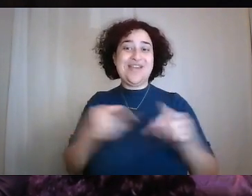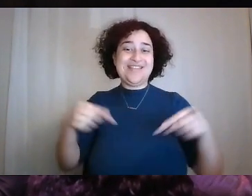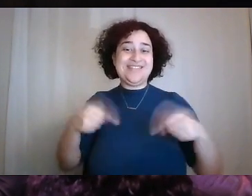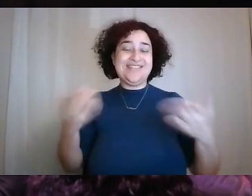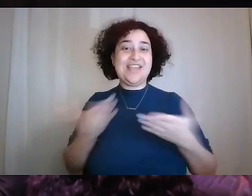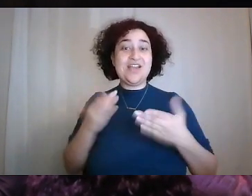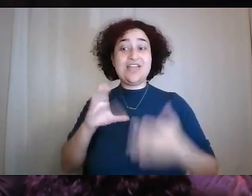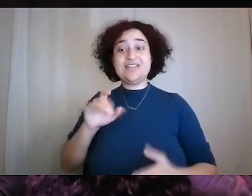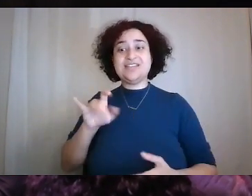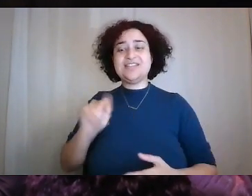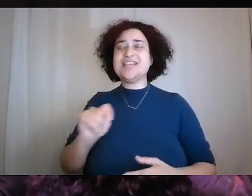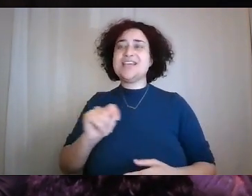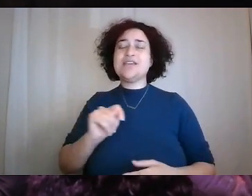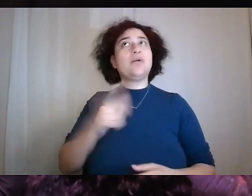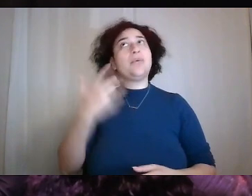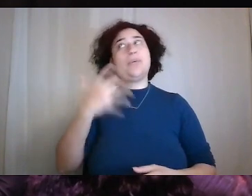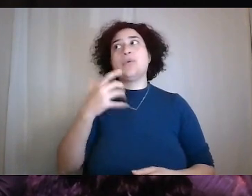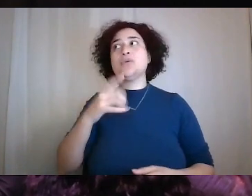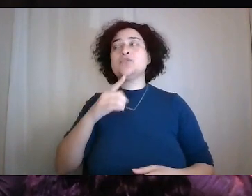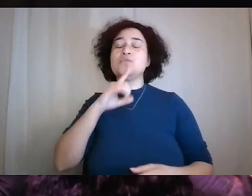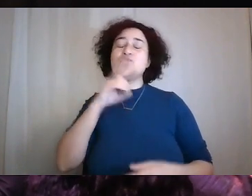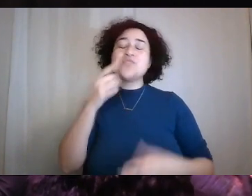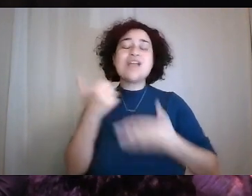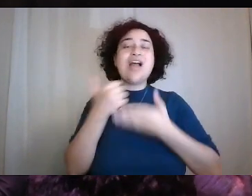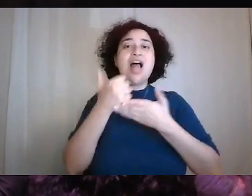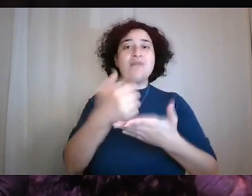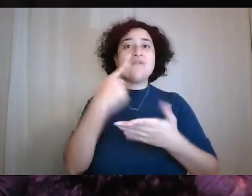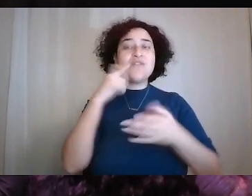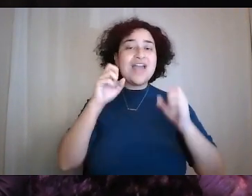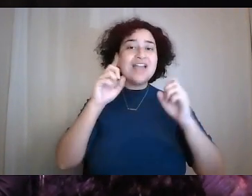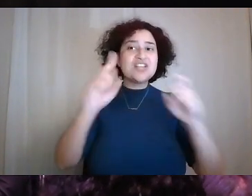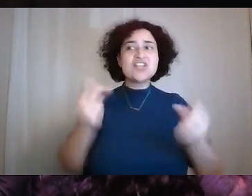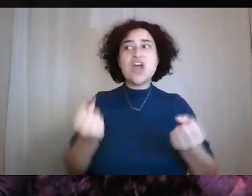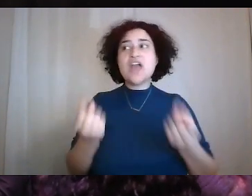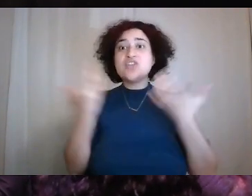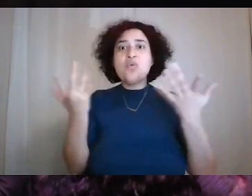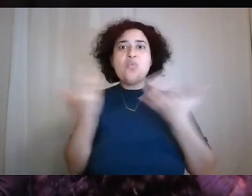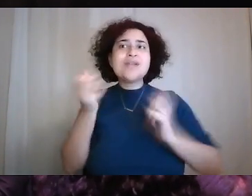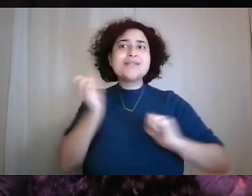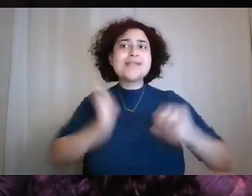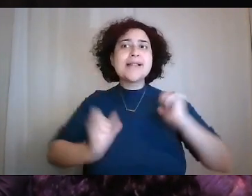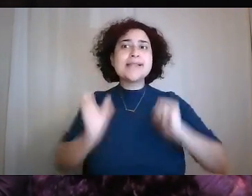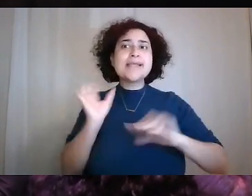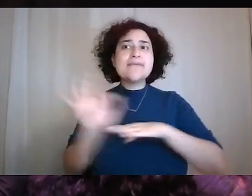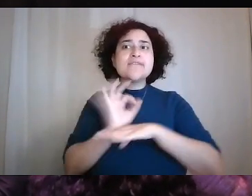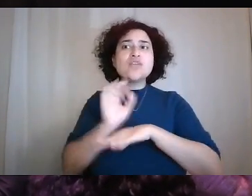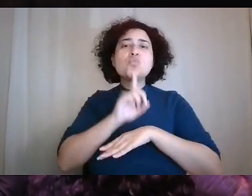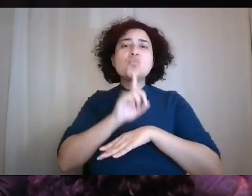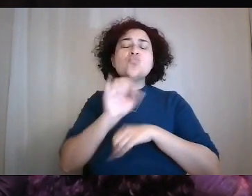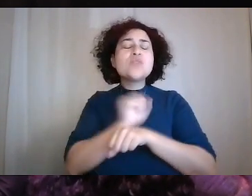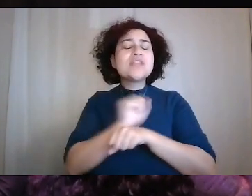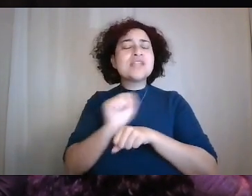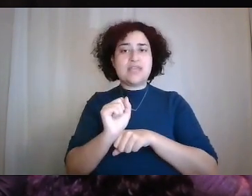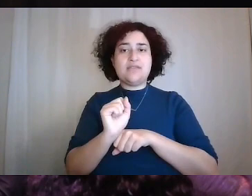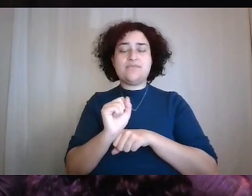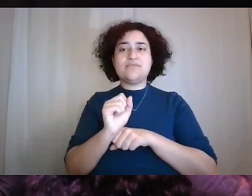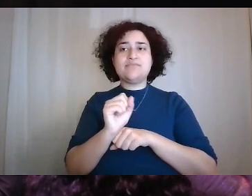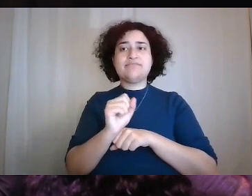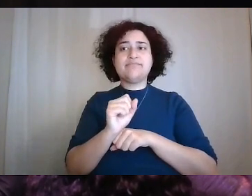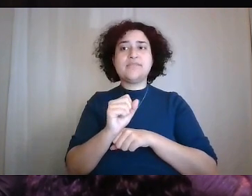integral to their education and understanding what is the field that they are really going into. Like, this is the work, this is the world, you are the